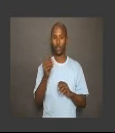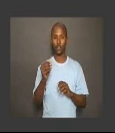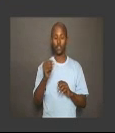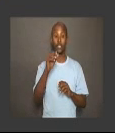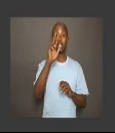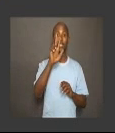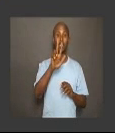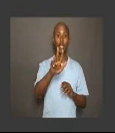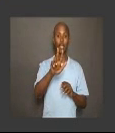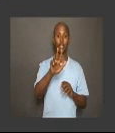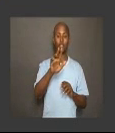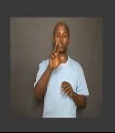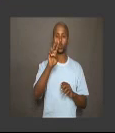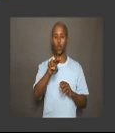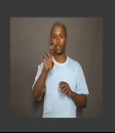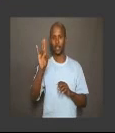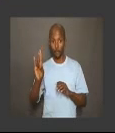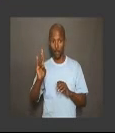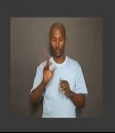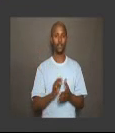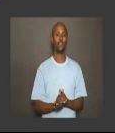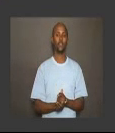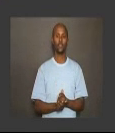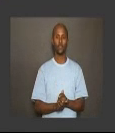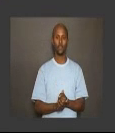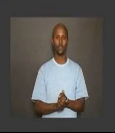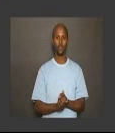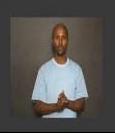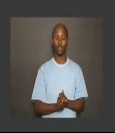and 3, 27.